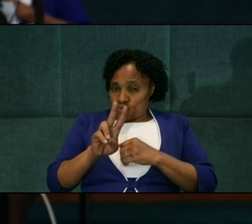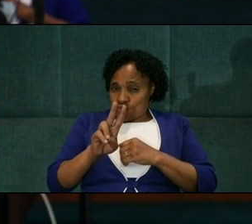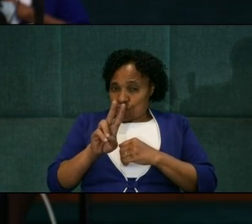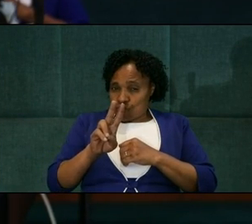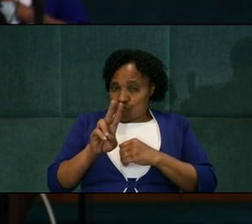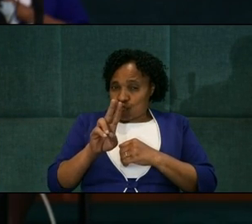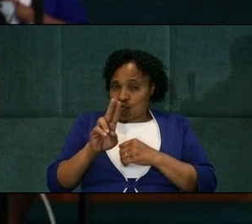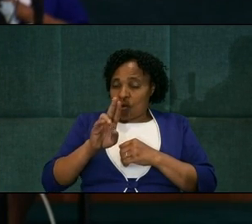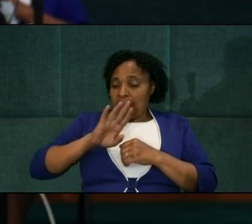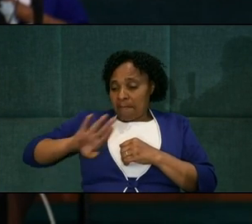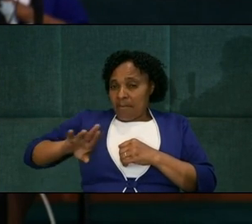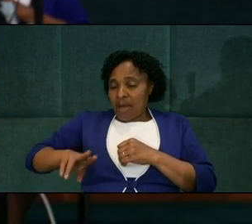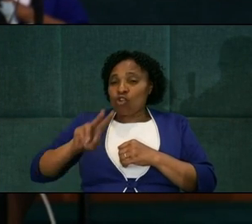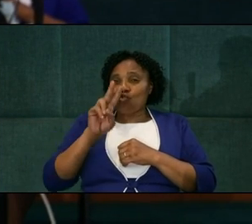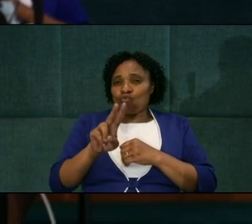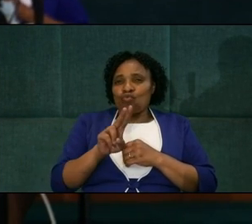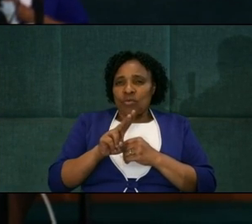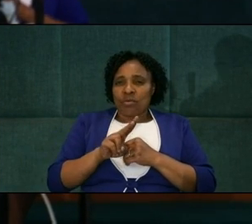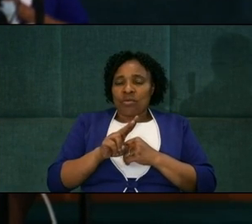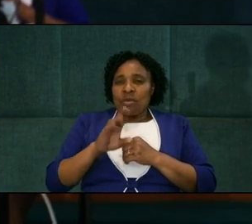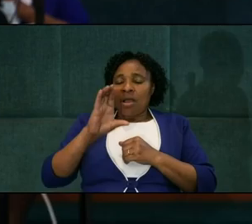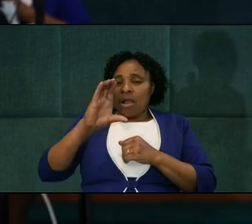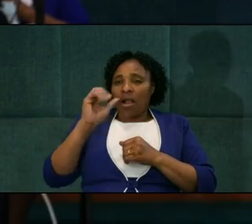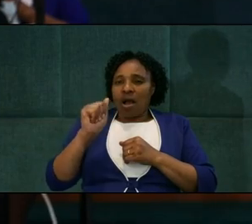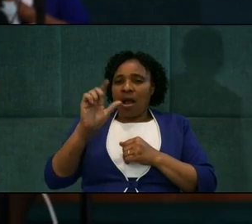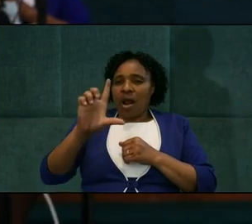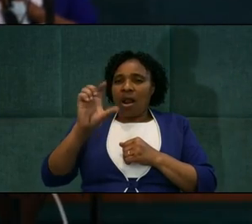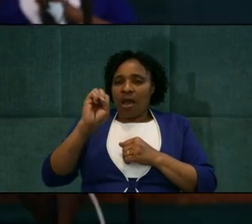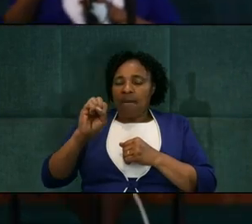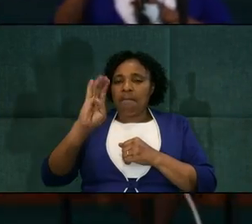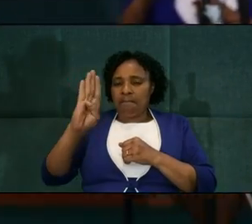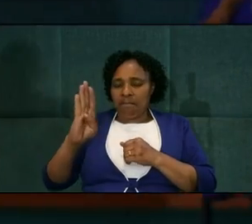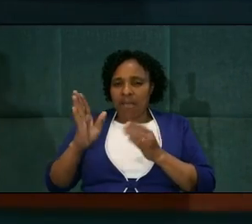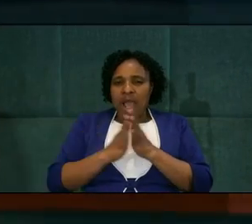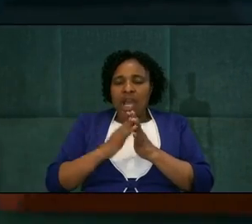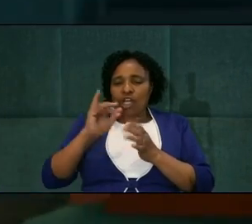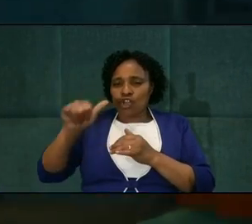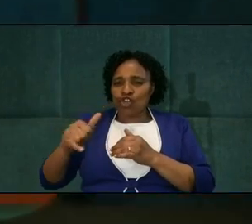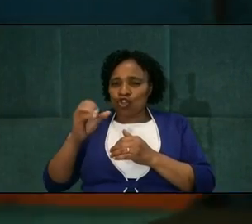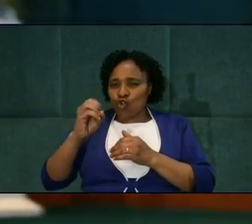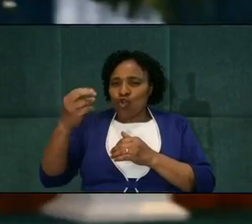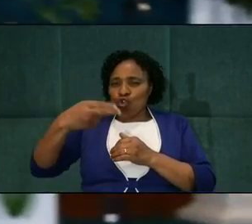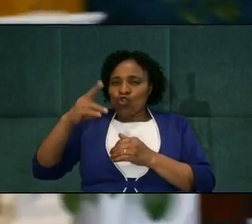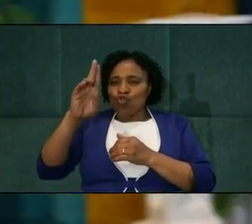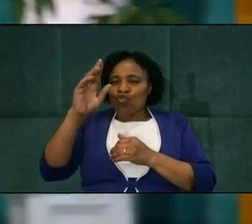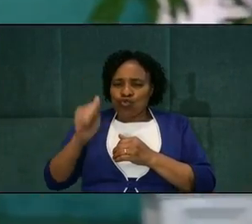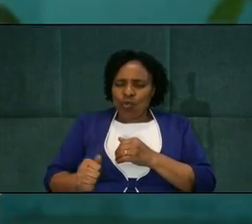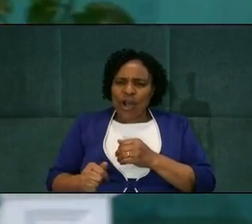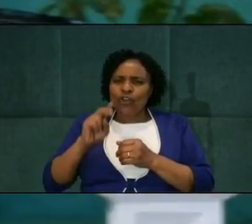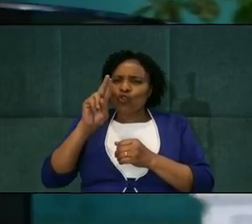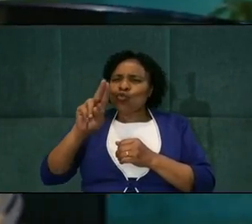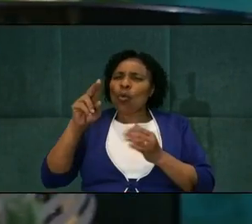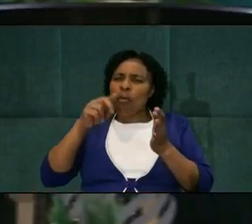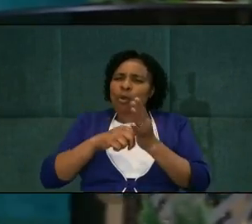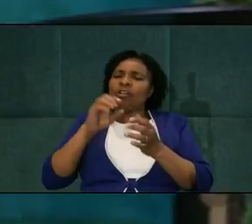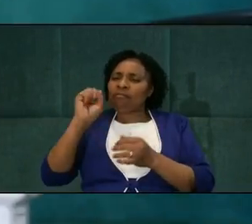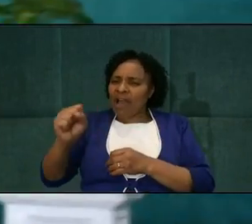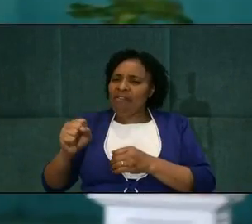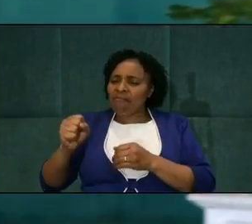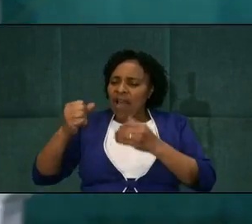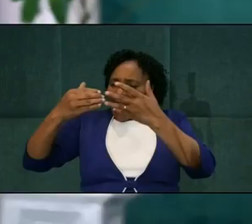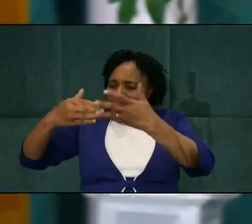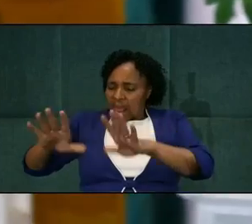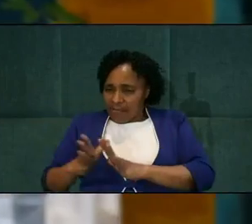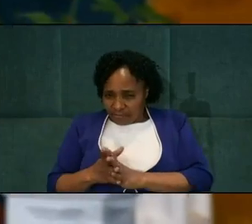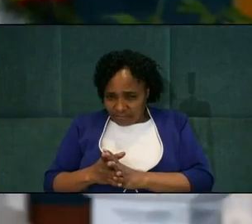two, Caleb and Joshua. 2.5 million people left Egypt. Only